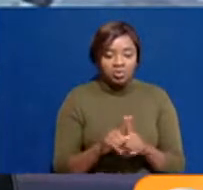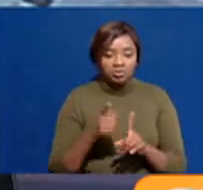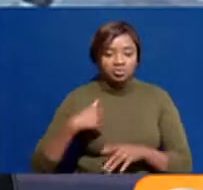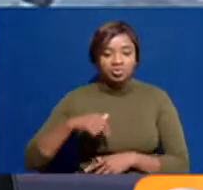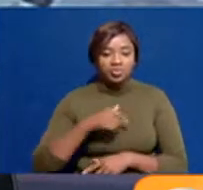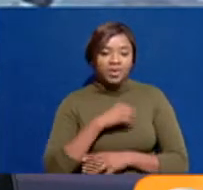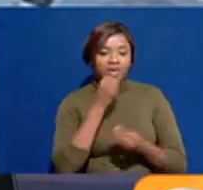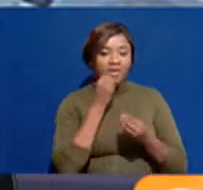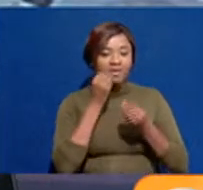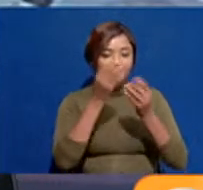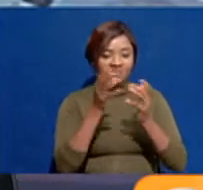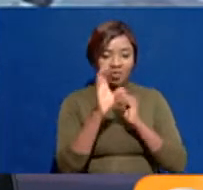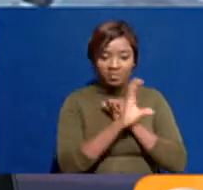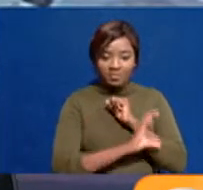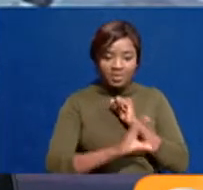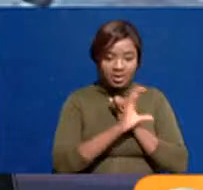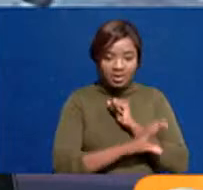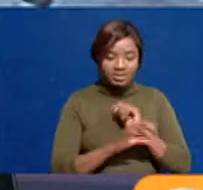country that